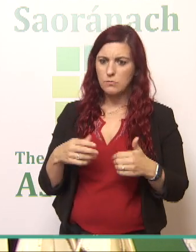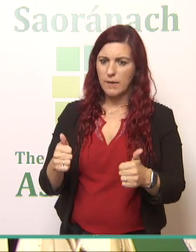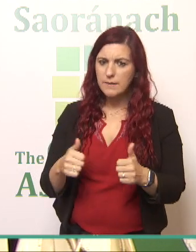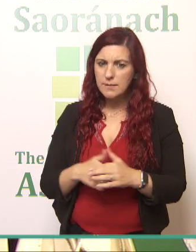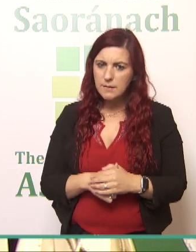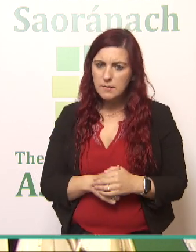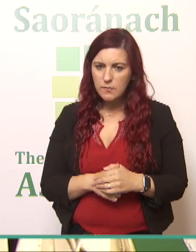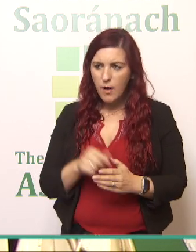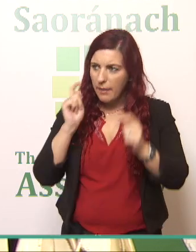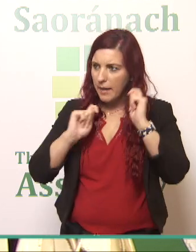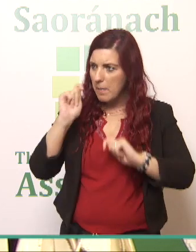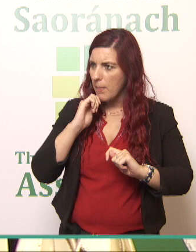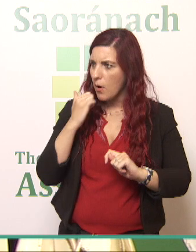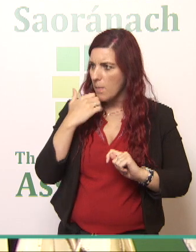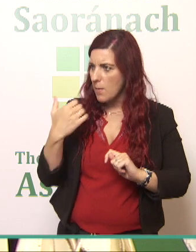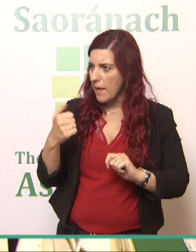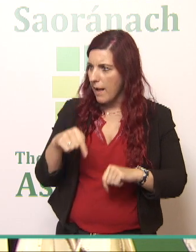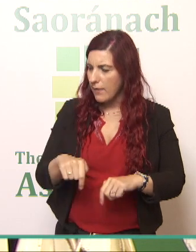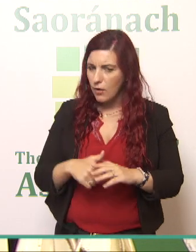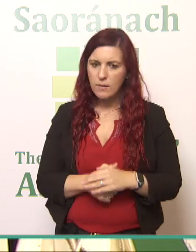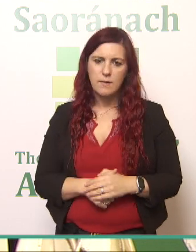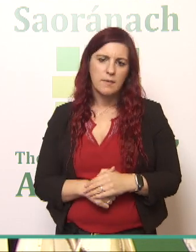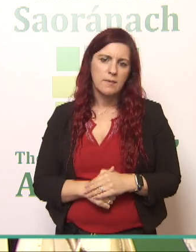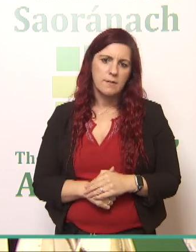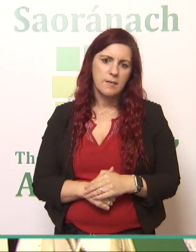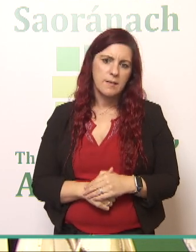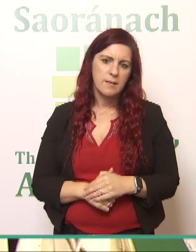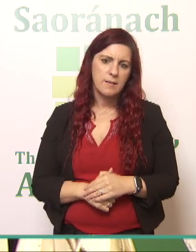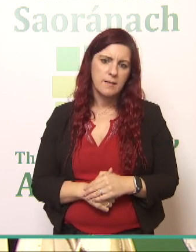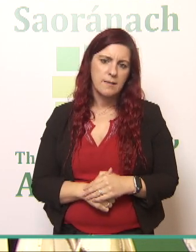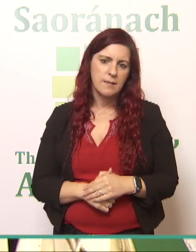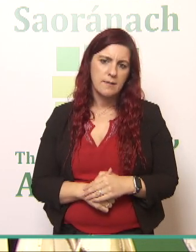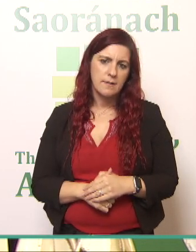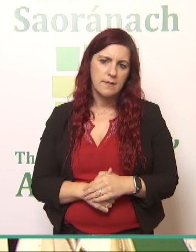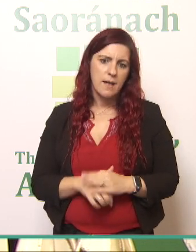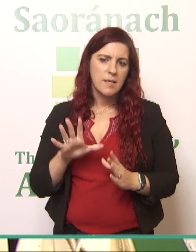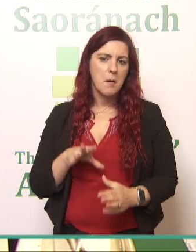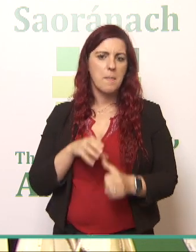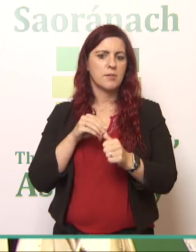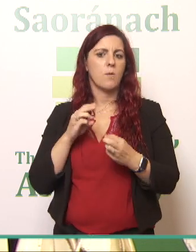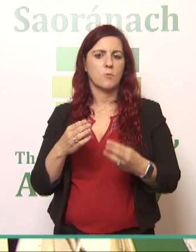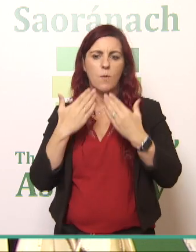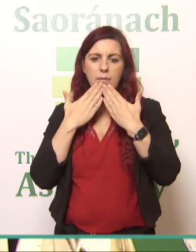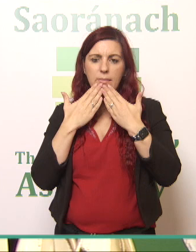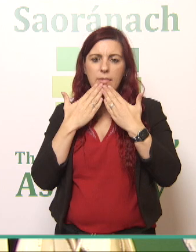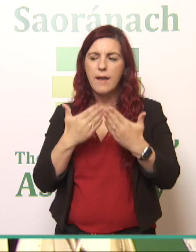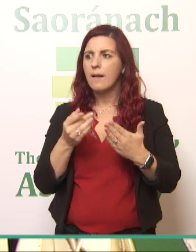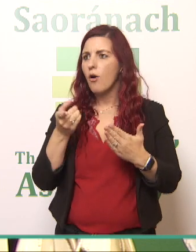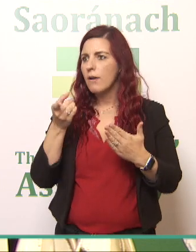for considering the numbers that we have in the room. So that's really great. I want to especially thank our advisory